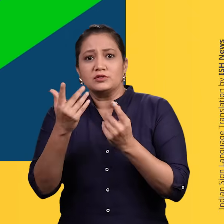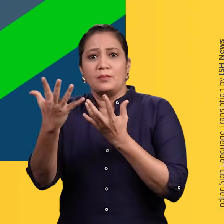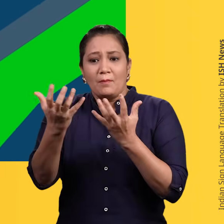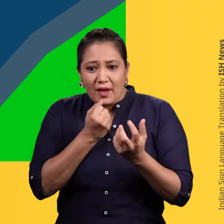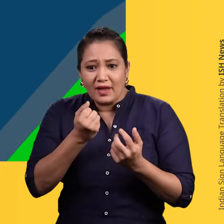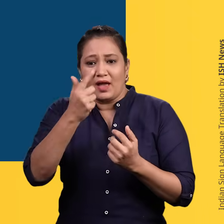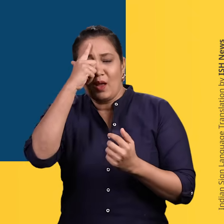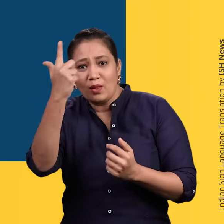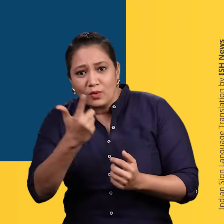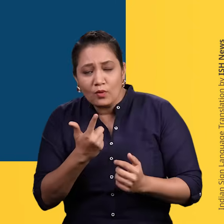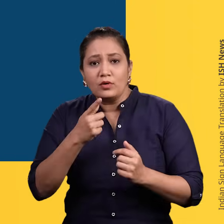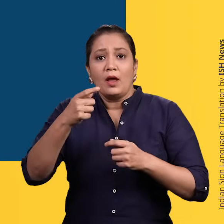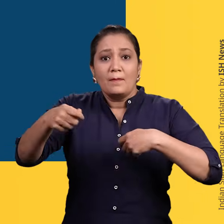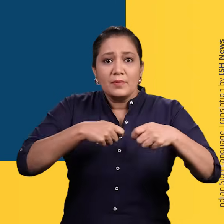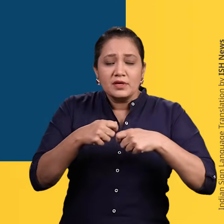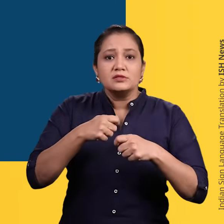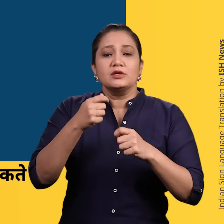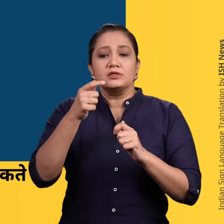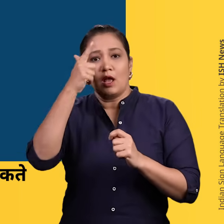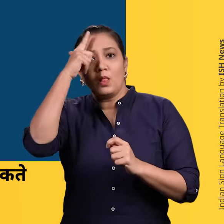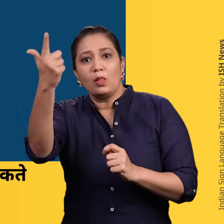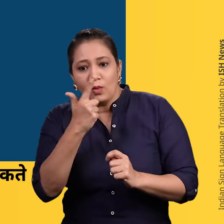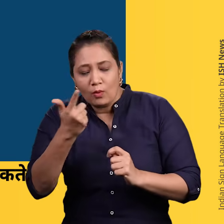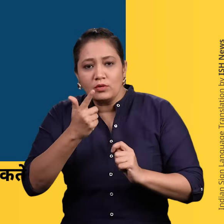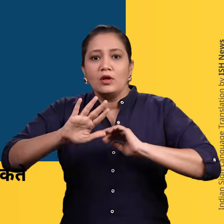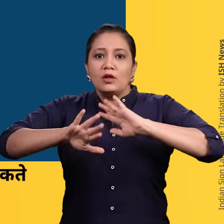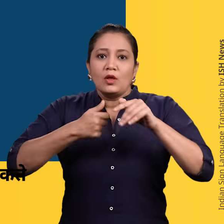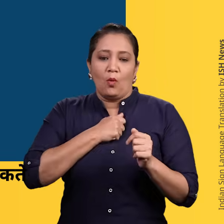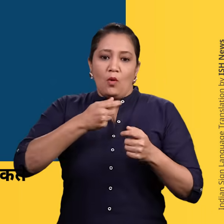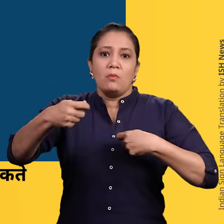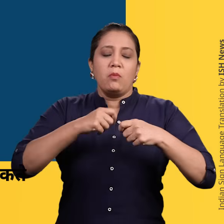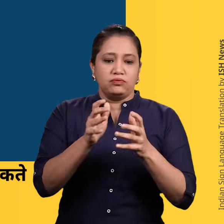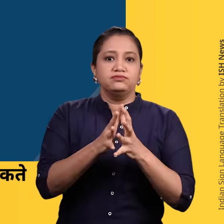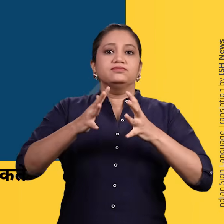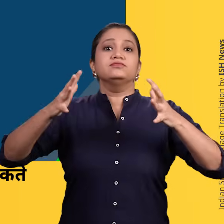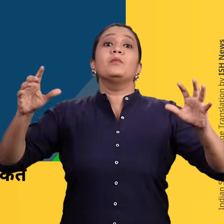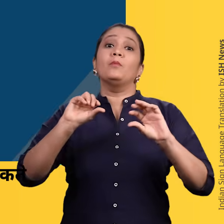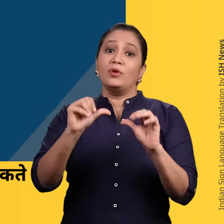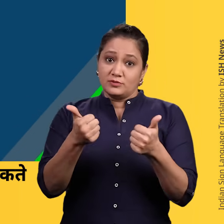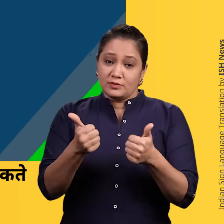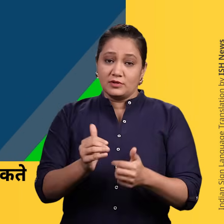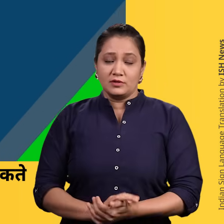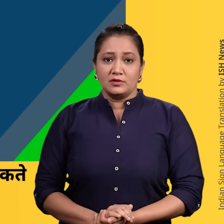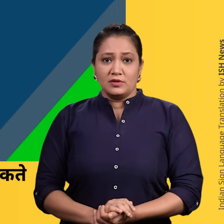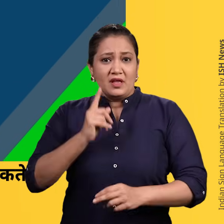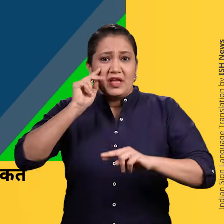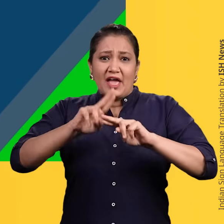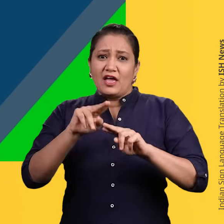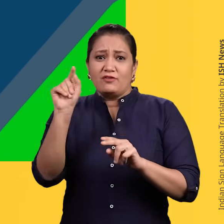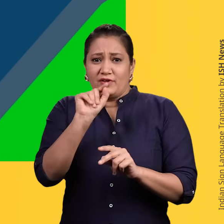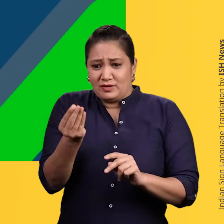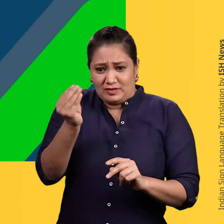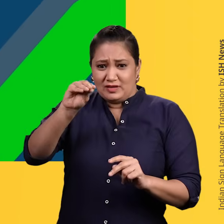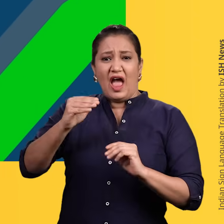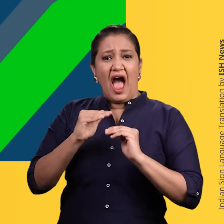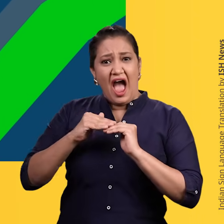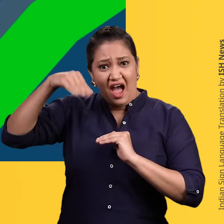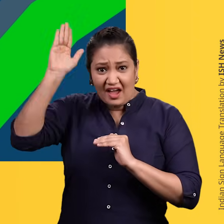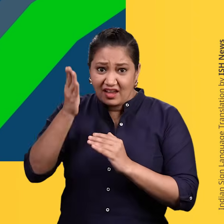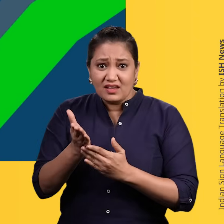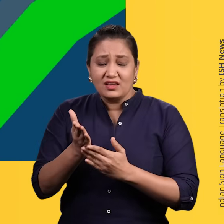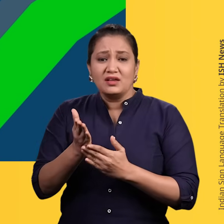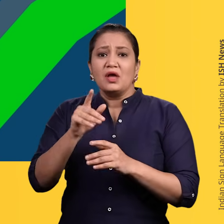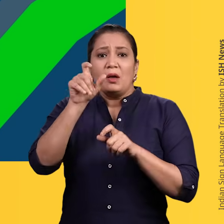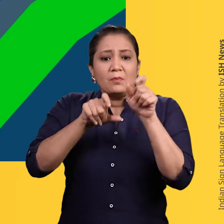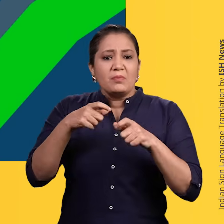with reasonable cost of borrowing, businesses can borrow to further their operations. If interest